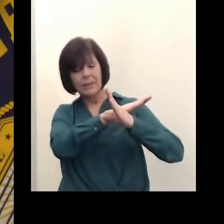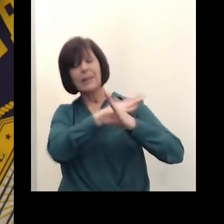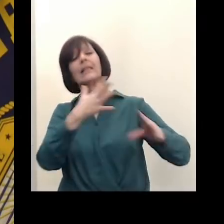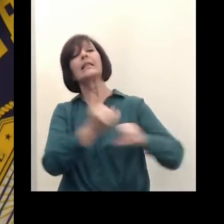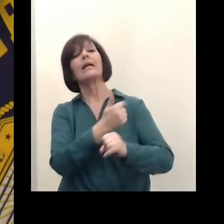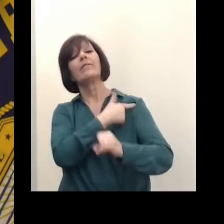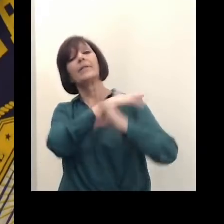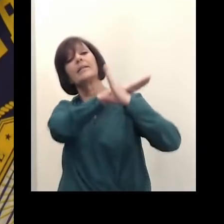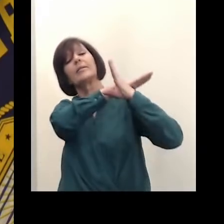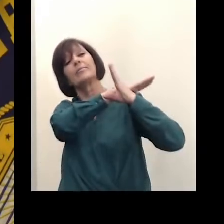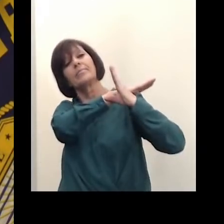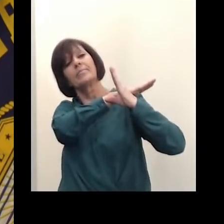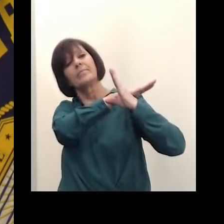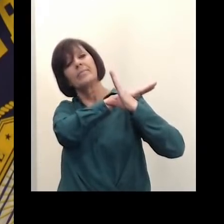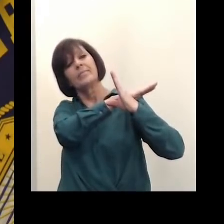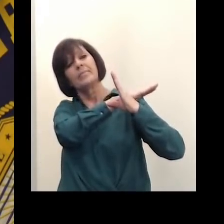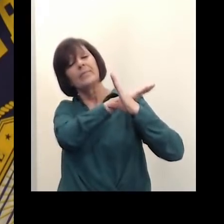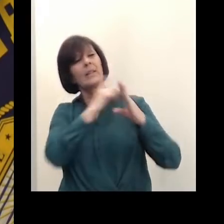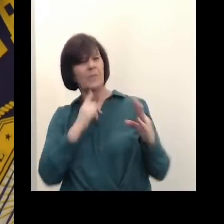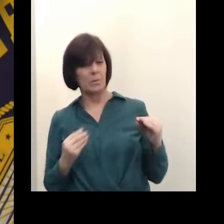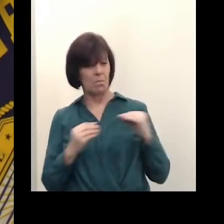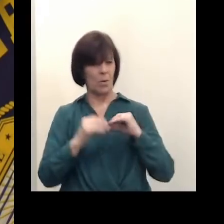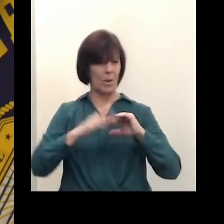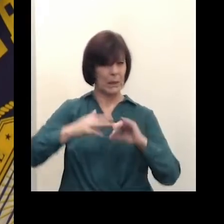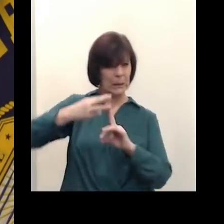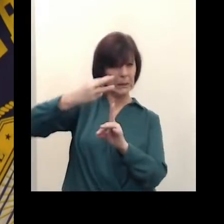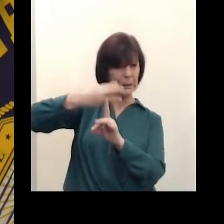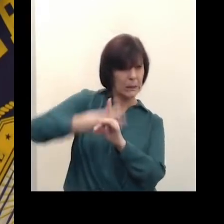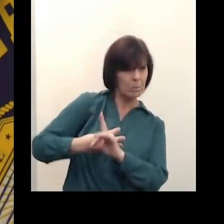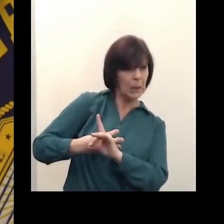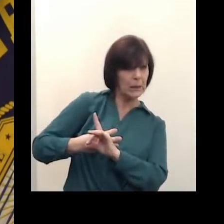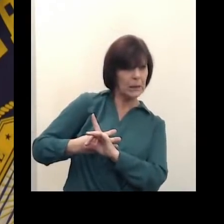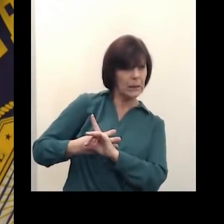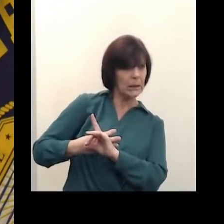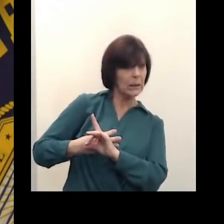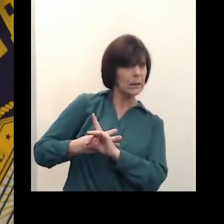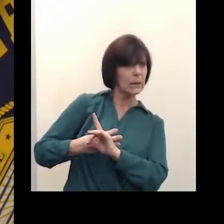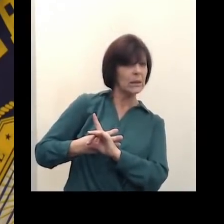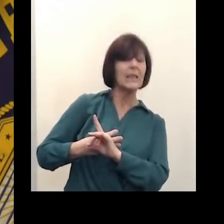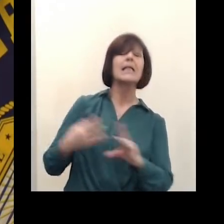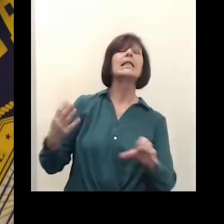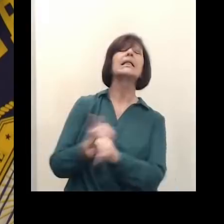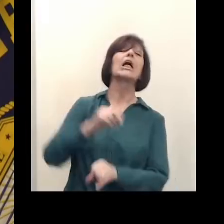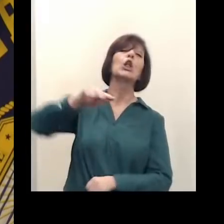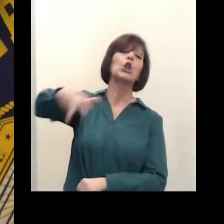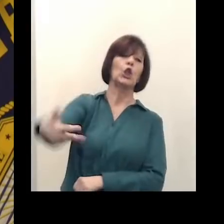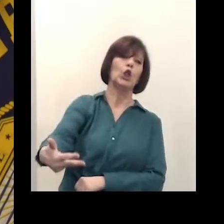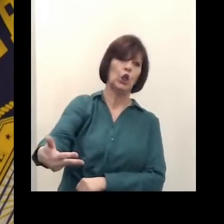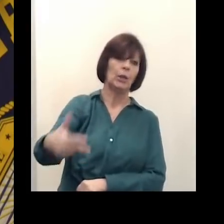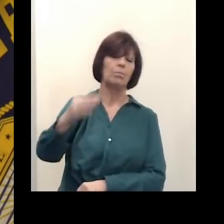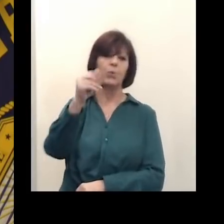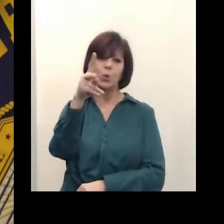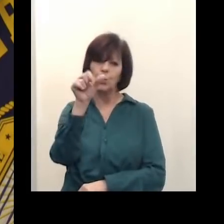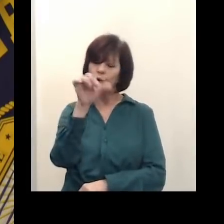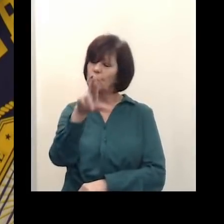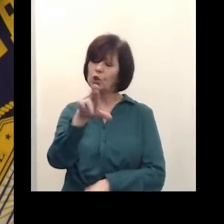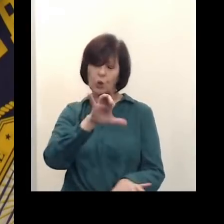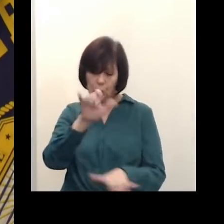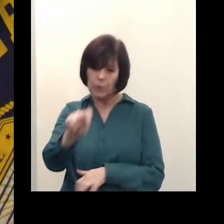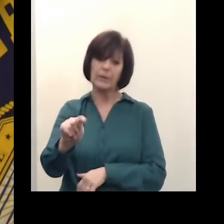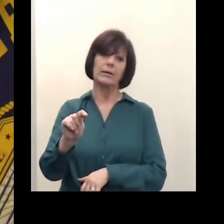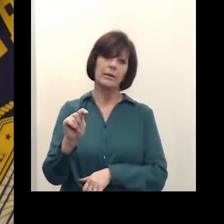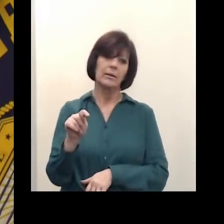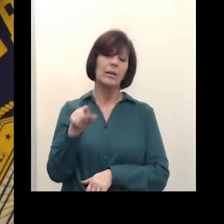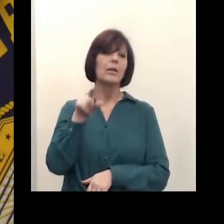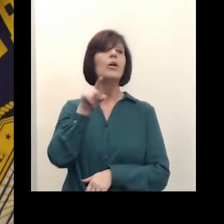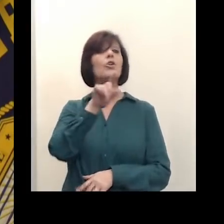If it's been more than 6 months since you've been vaccinated with the Pfizer or Moderna shot, get a booster. As Dr. Russo noted, your